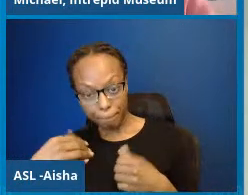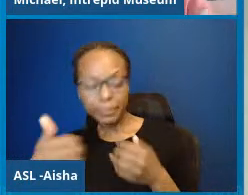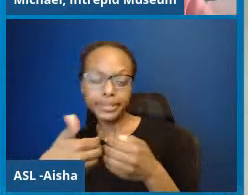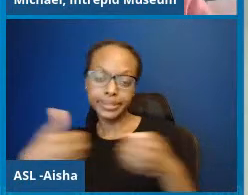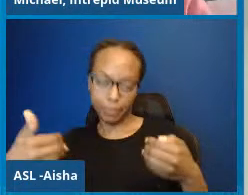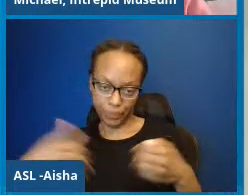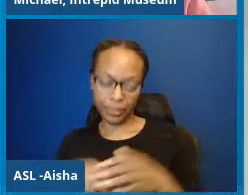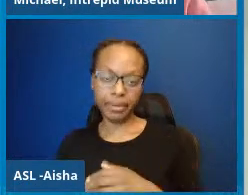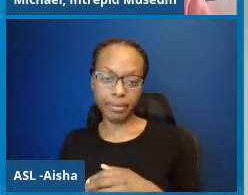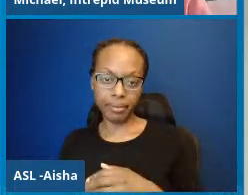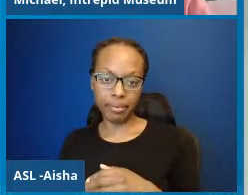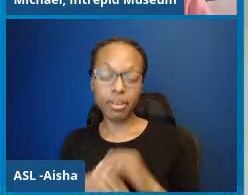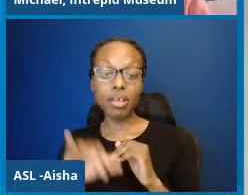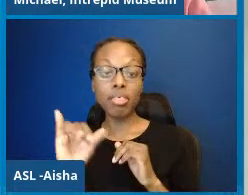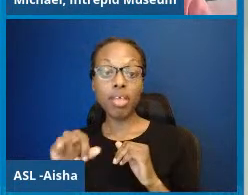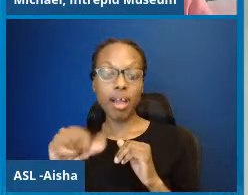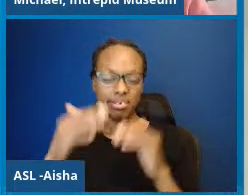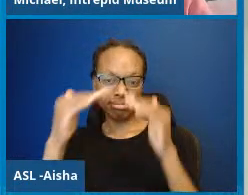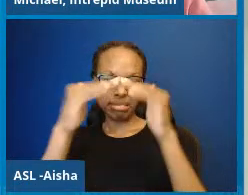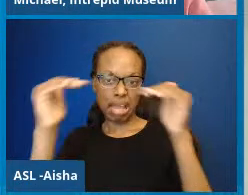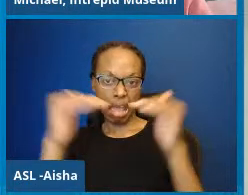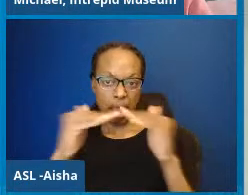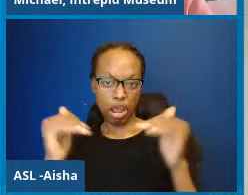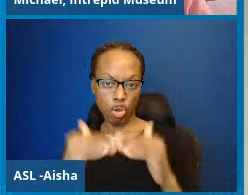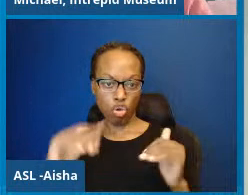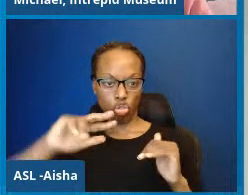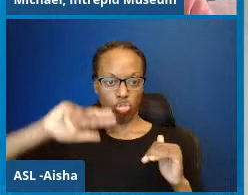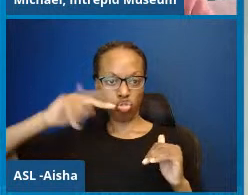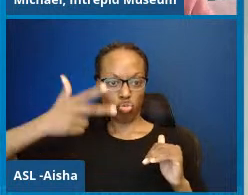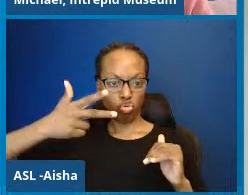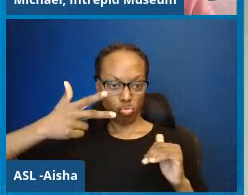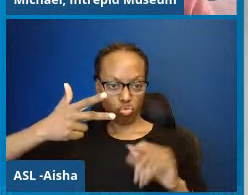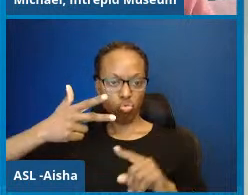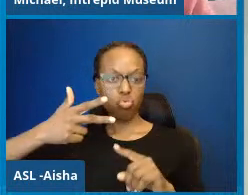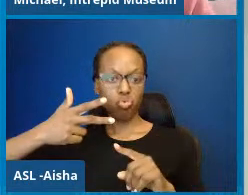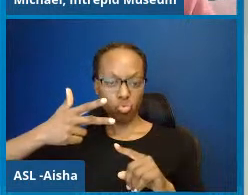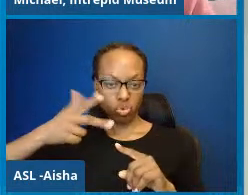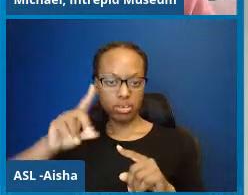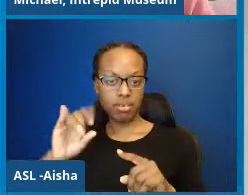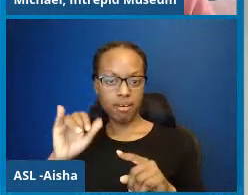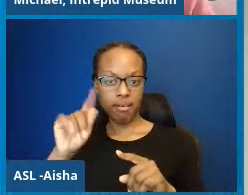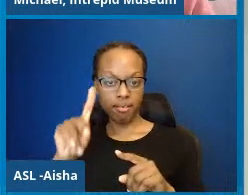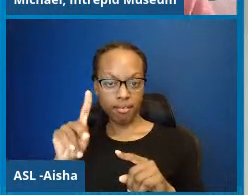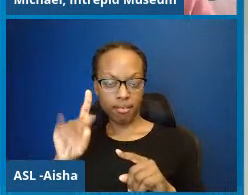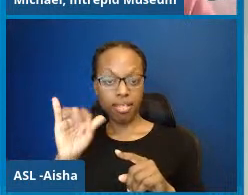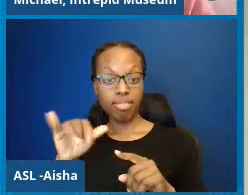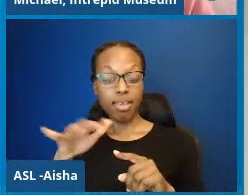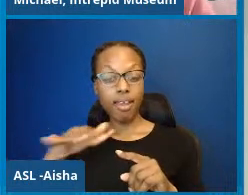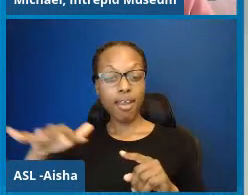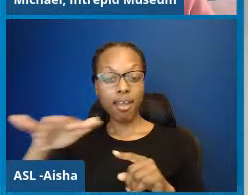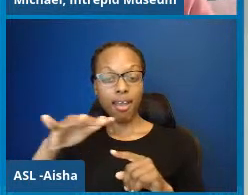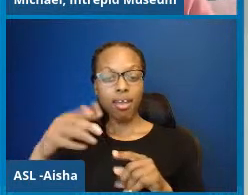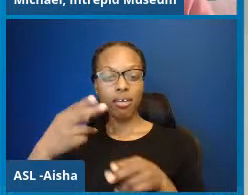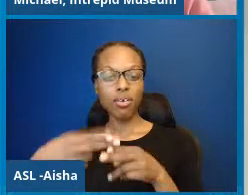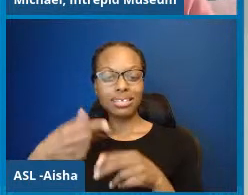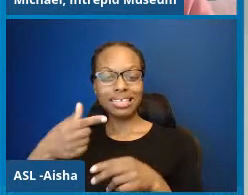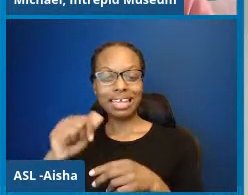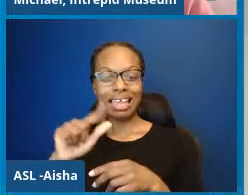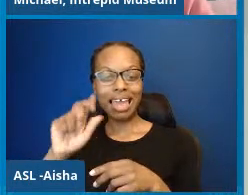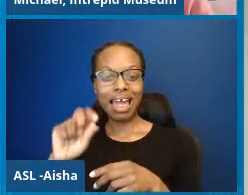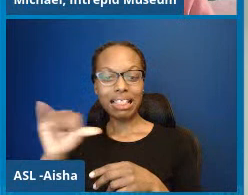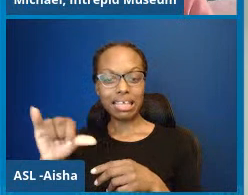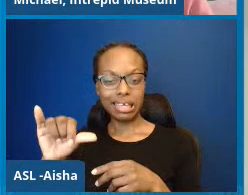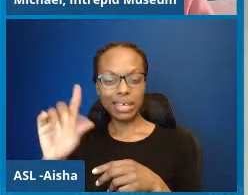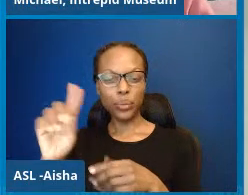the third deck of the ship in this view, and this is where the galley or the kitchen is